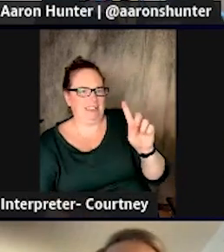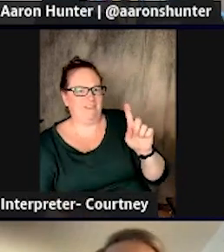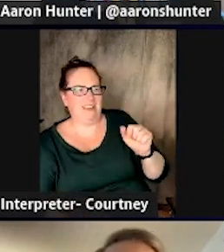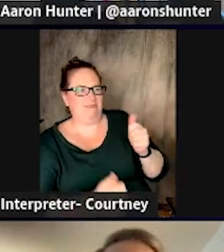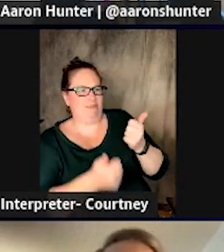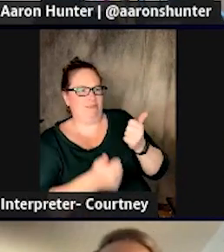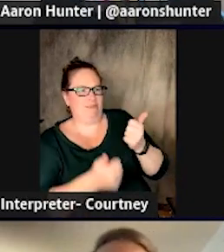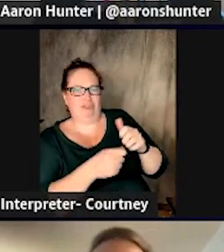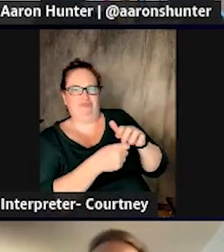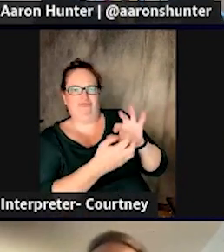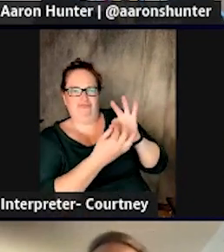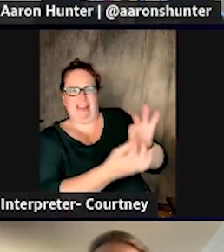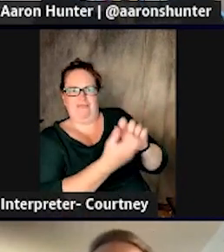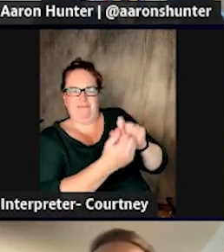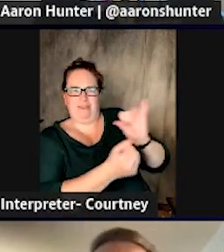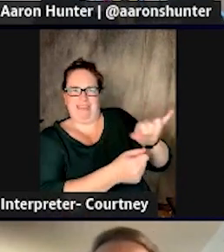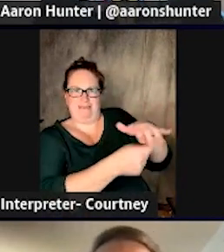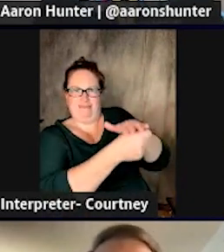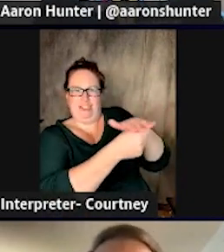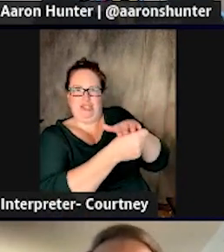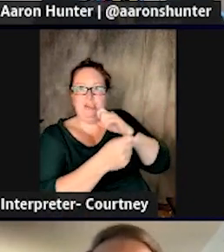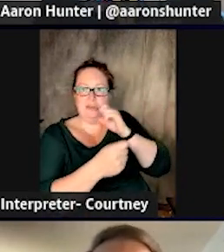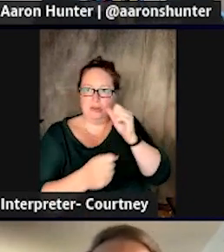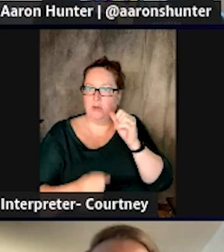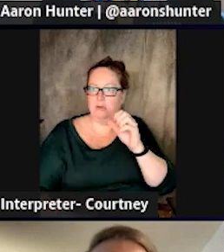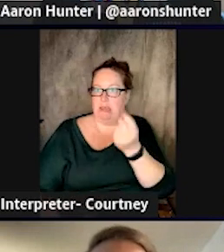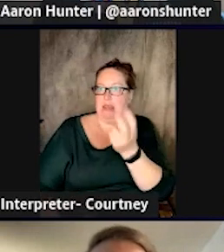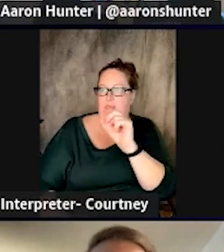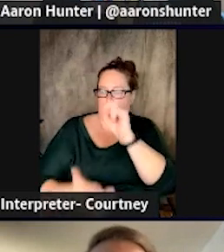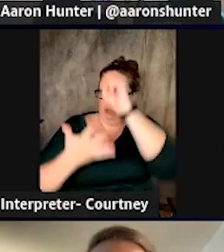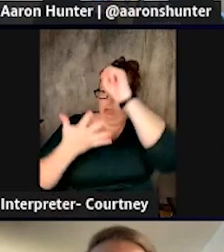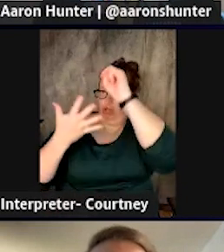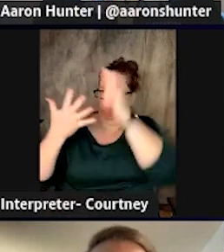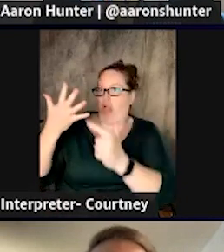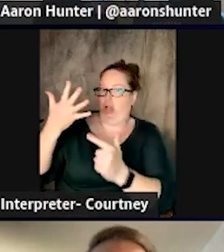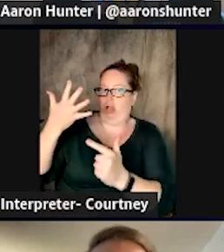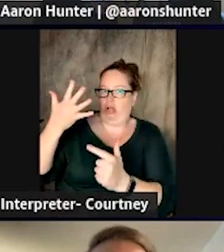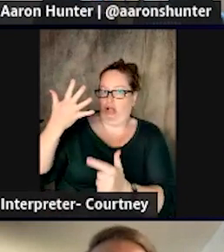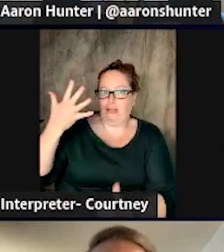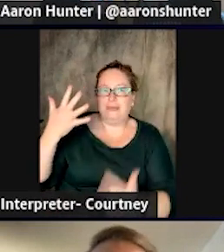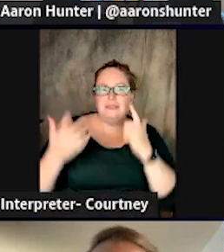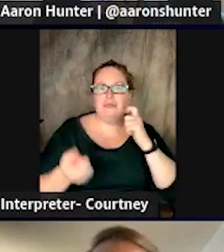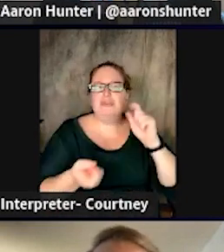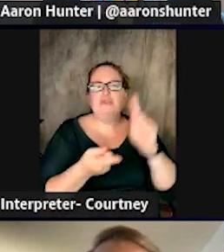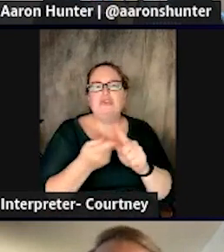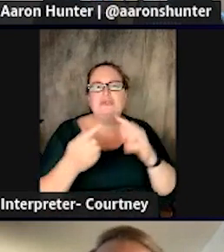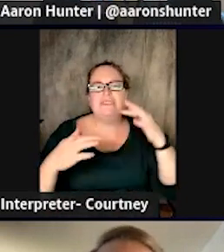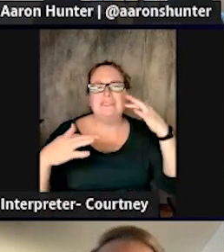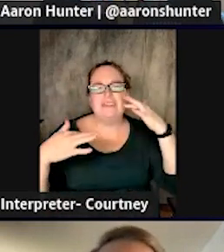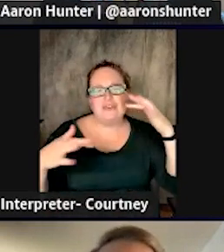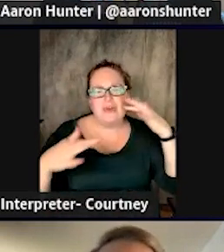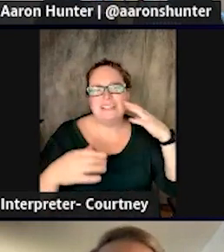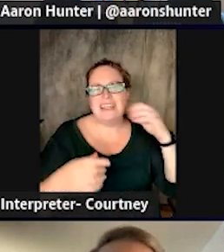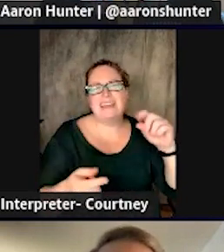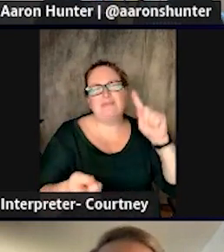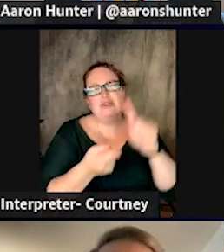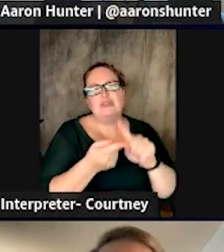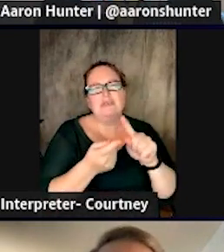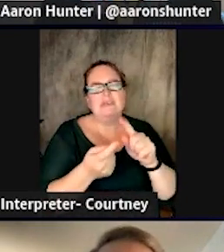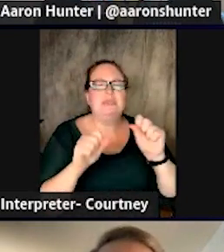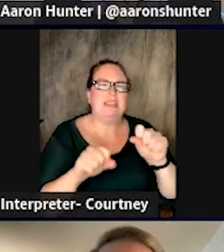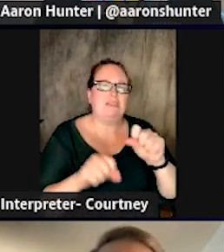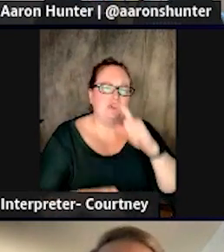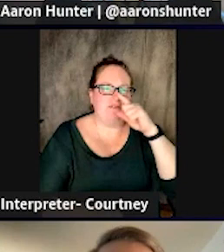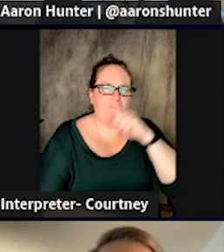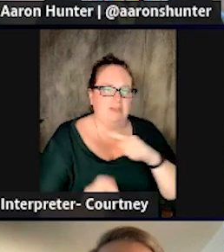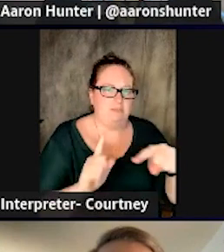don't enable everything across the board, just to reduce the noise and potential for false positives there. I